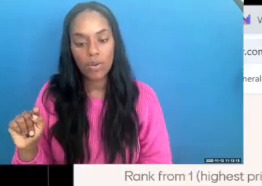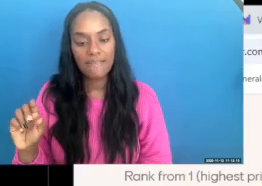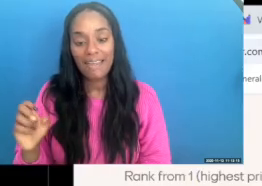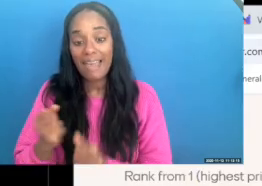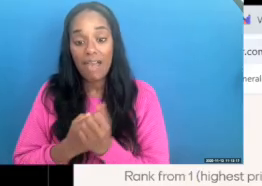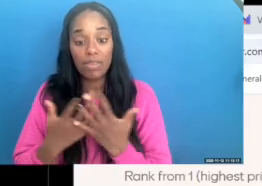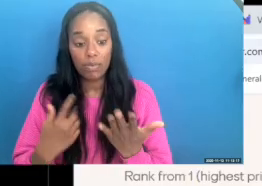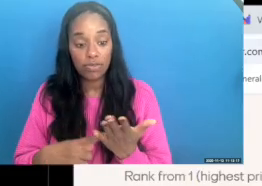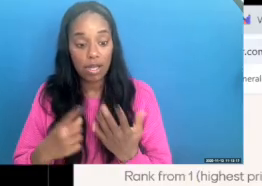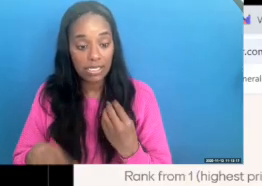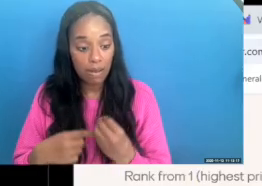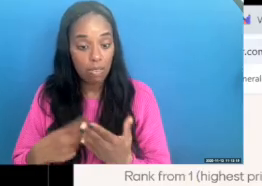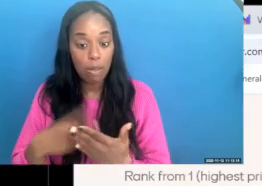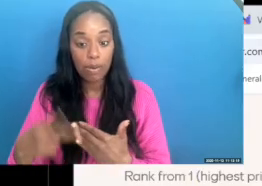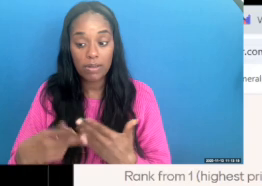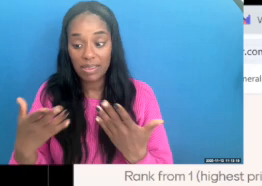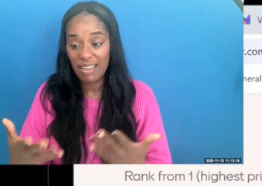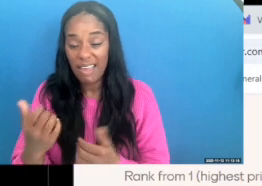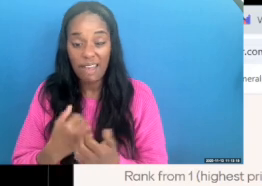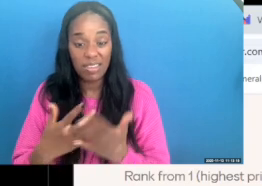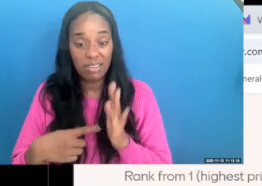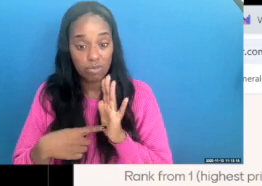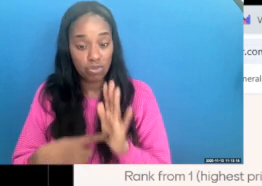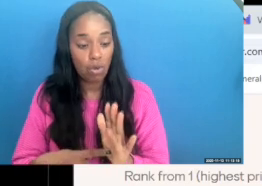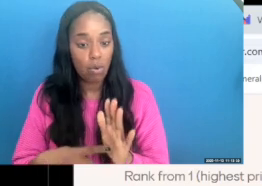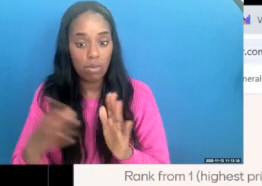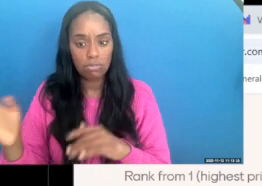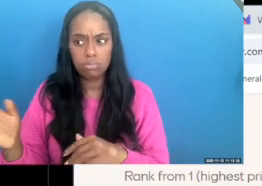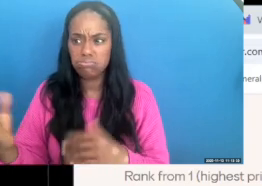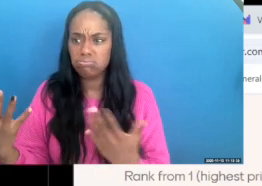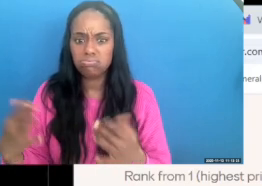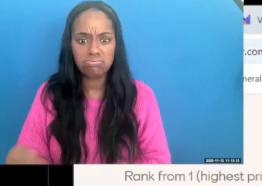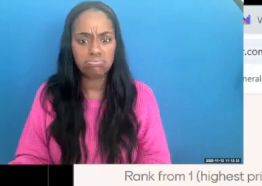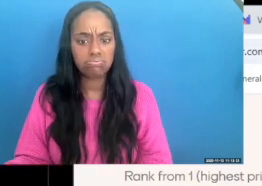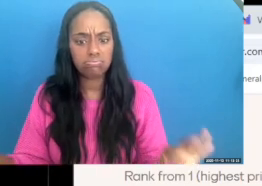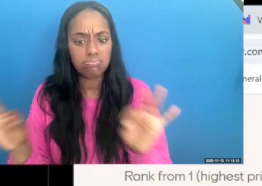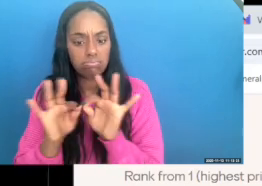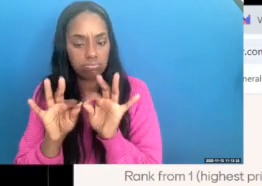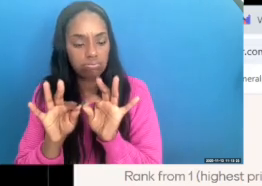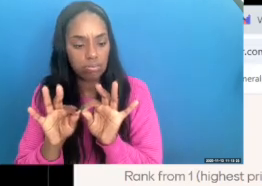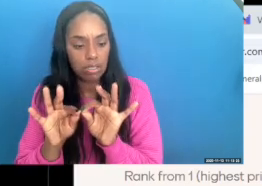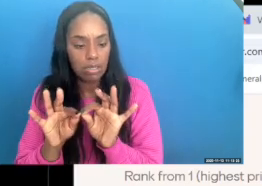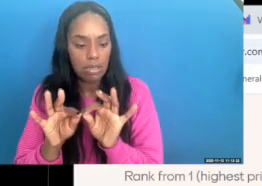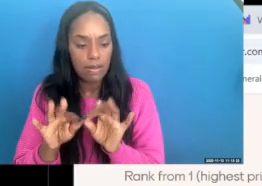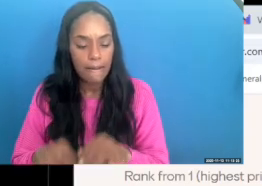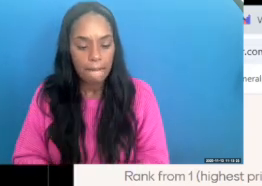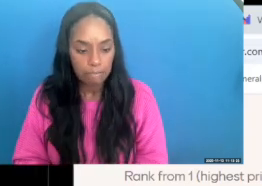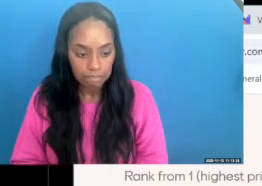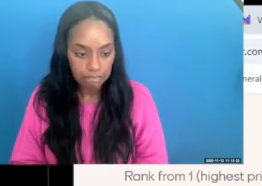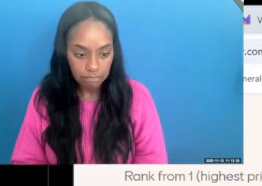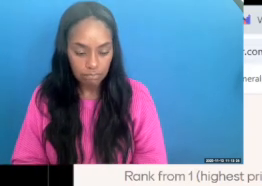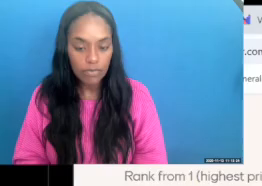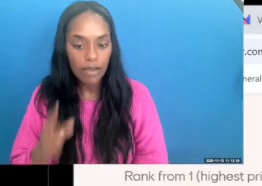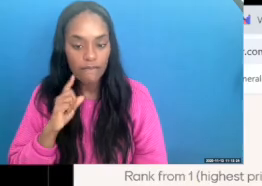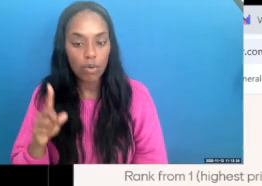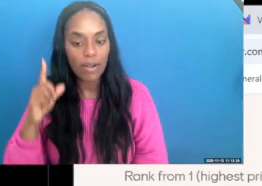and everything we've talked about today, the programs that exist today that have been shown in the presentation are all extremely